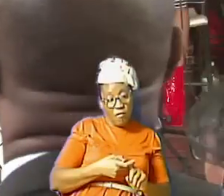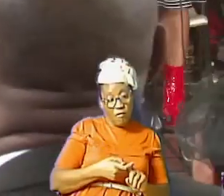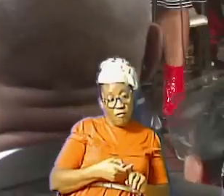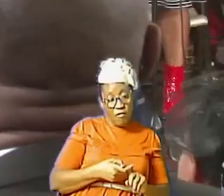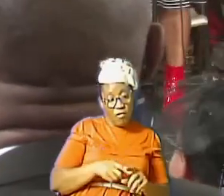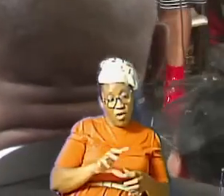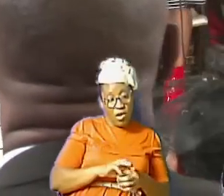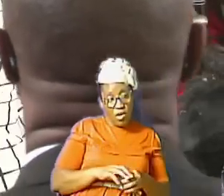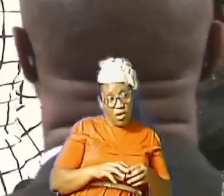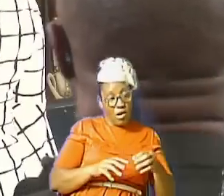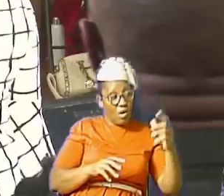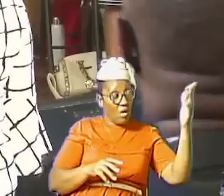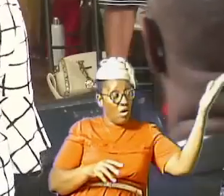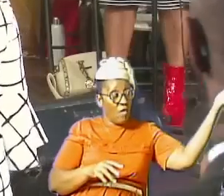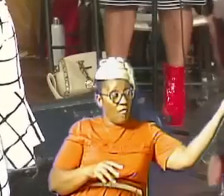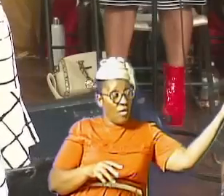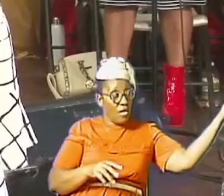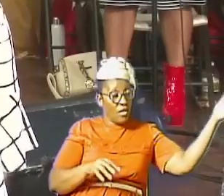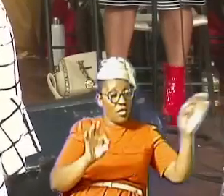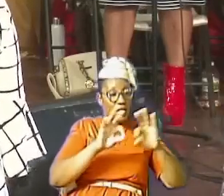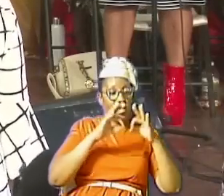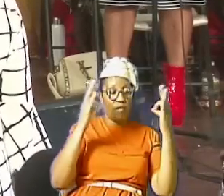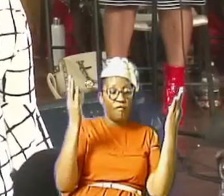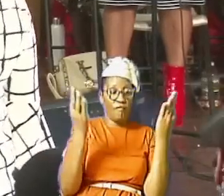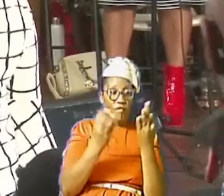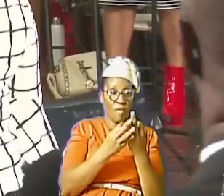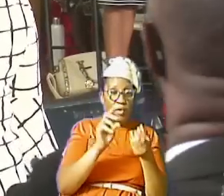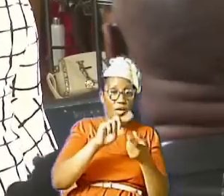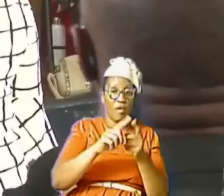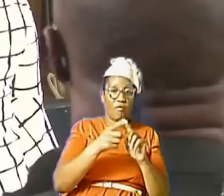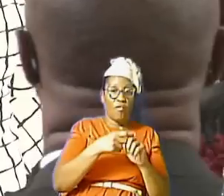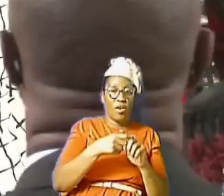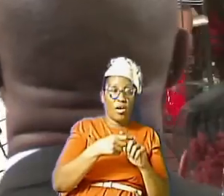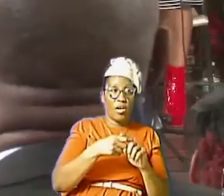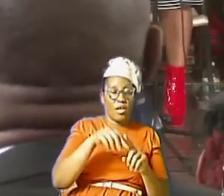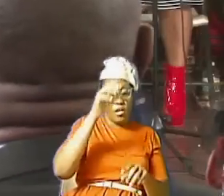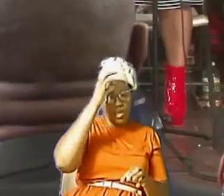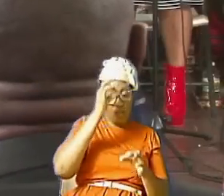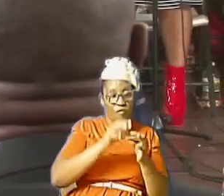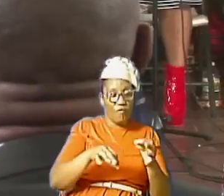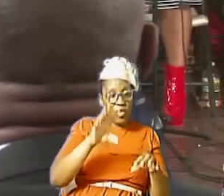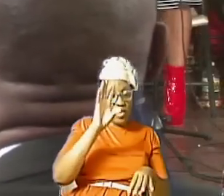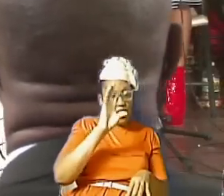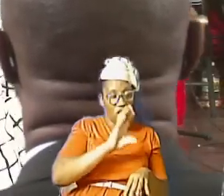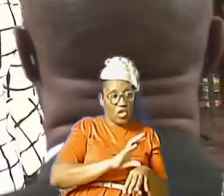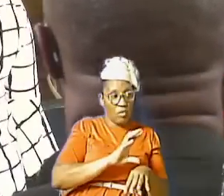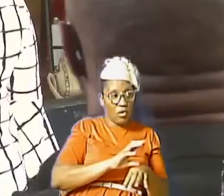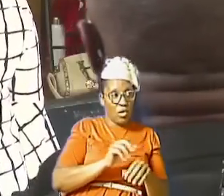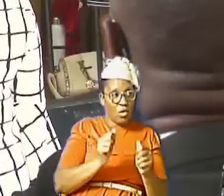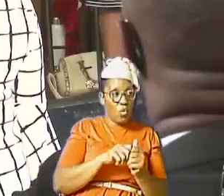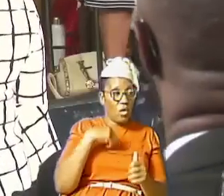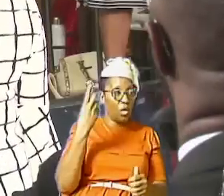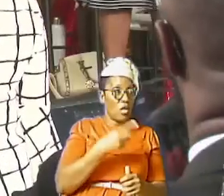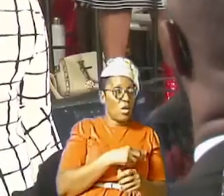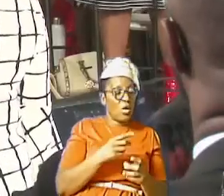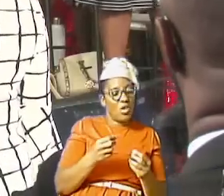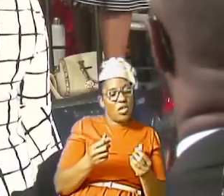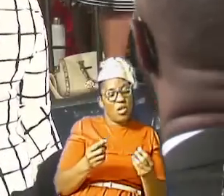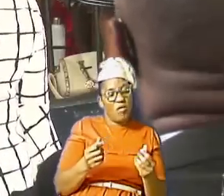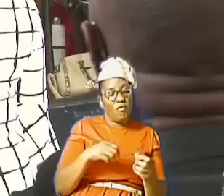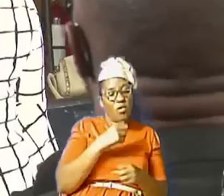of myself, of my family, and a friend of Faith Chapel. Amen. He was with us a few years ago in our